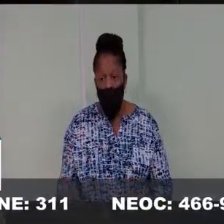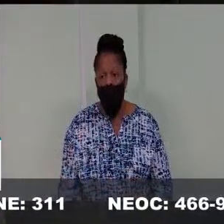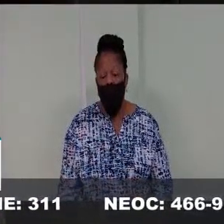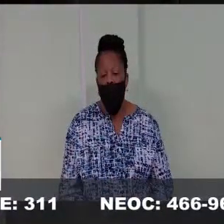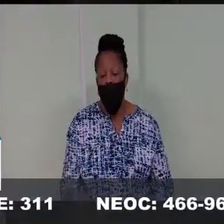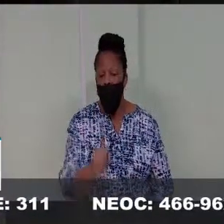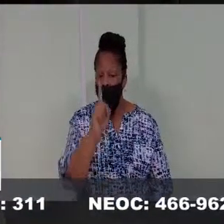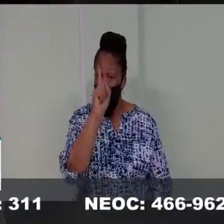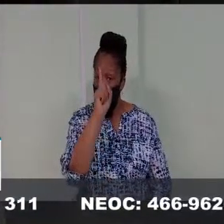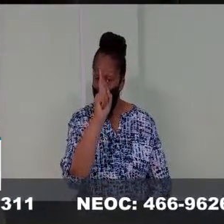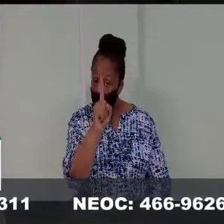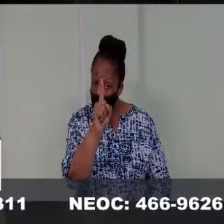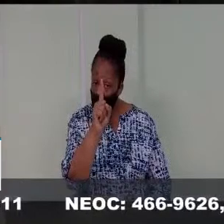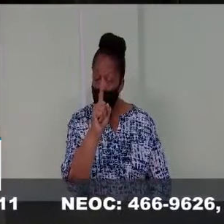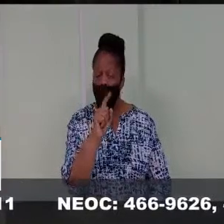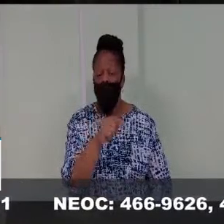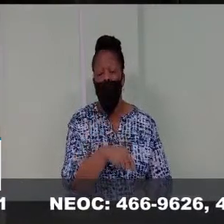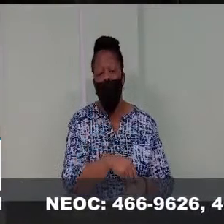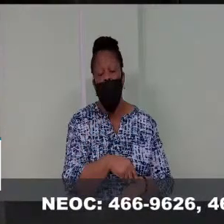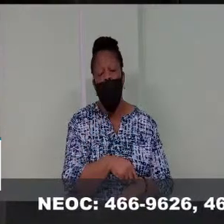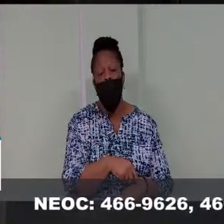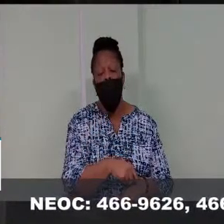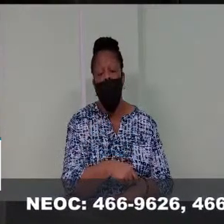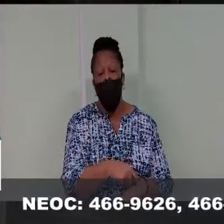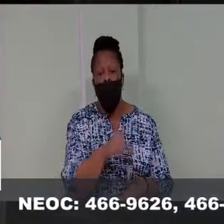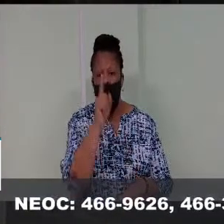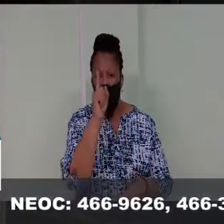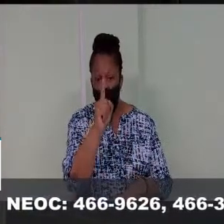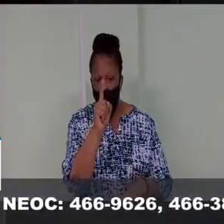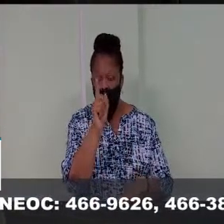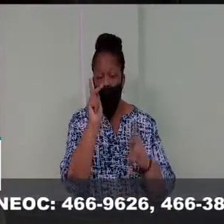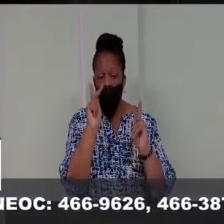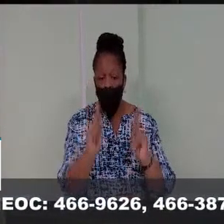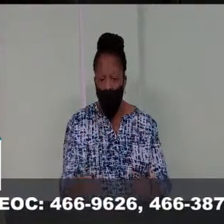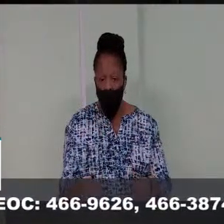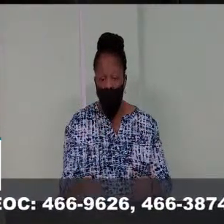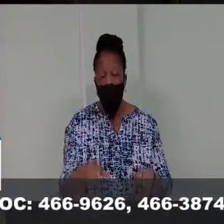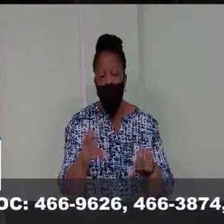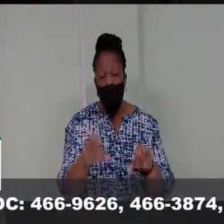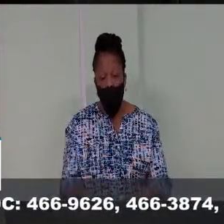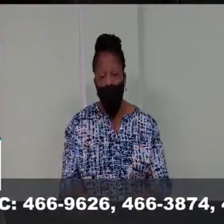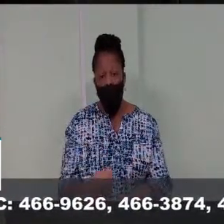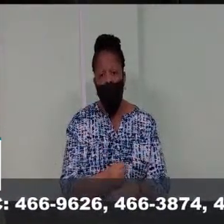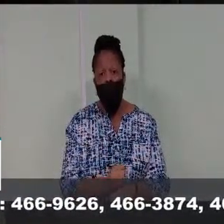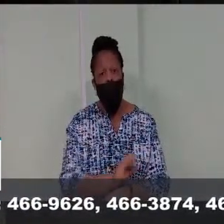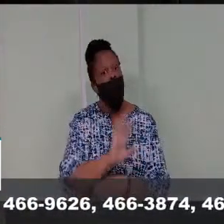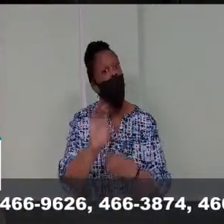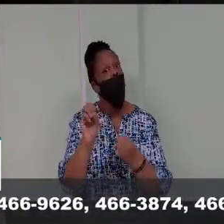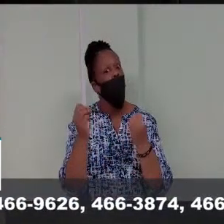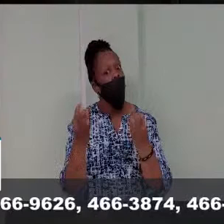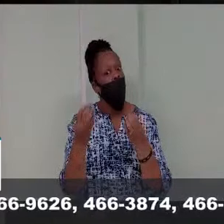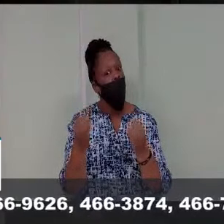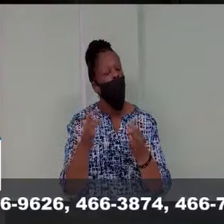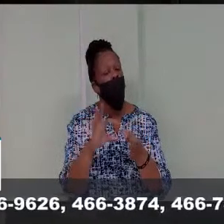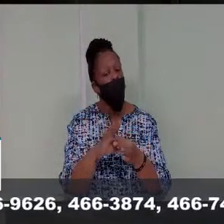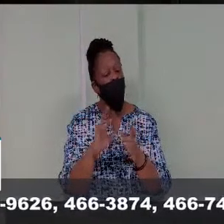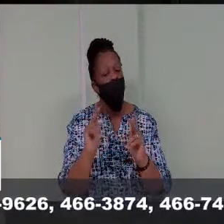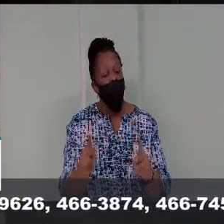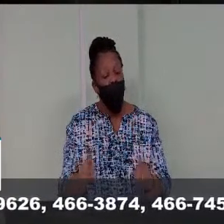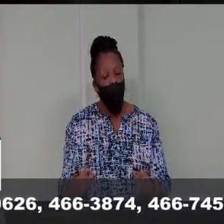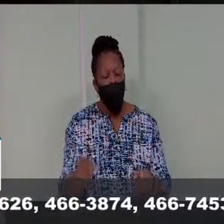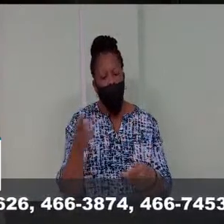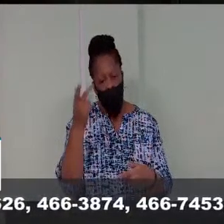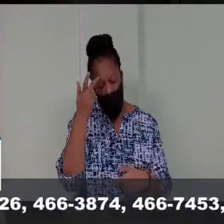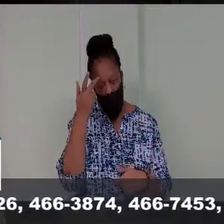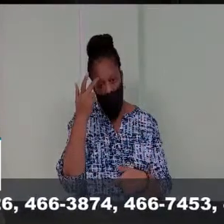the singular action of one person can have far-reaching consequences for others. And so if, for example, you are placed in quarantine, you should